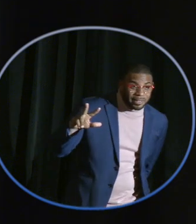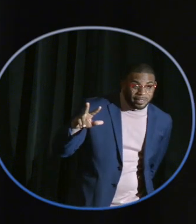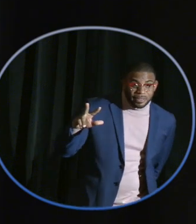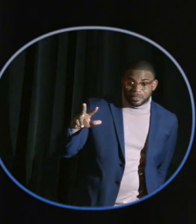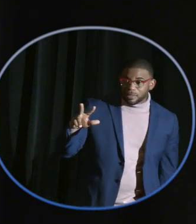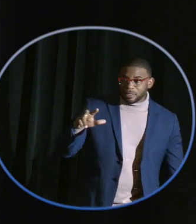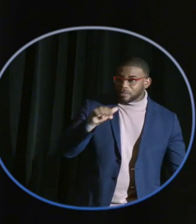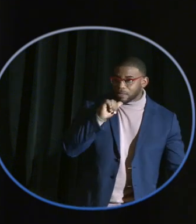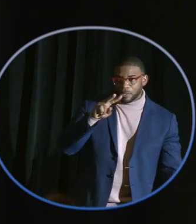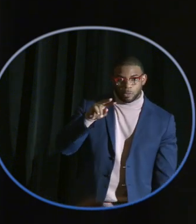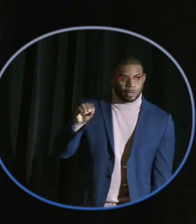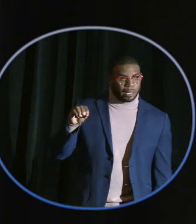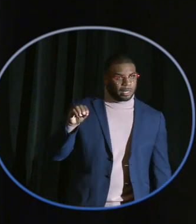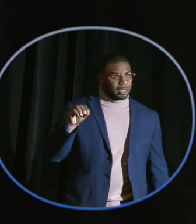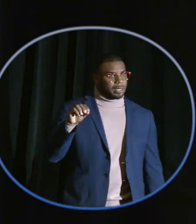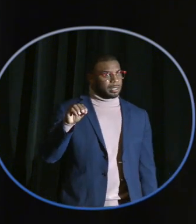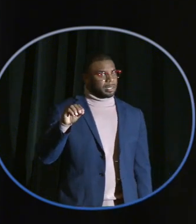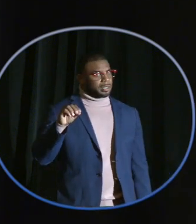1993, not